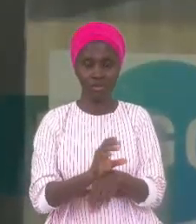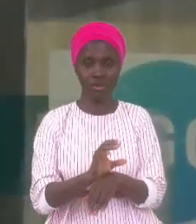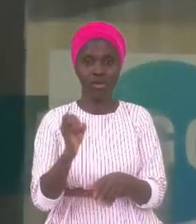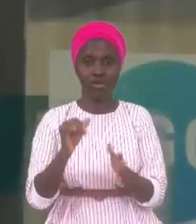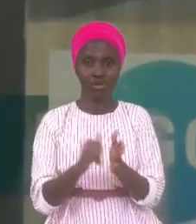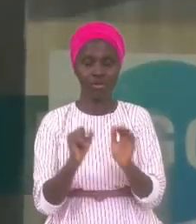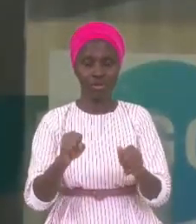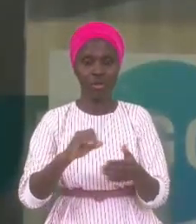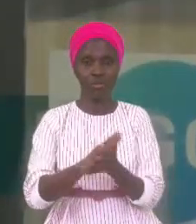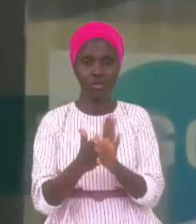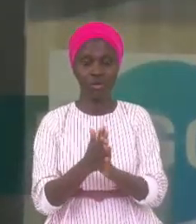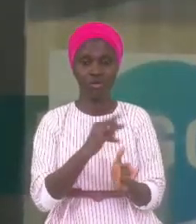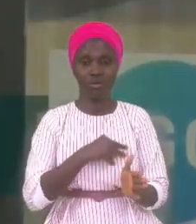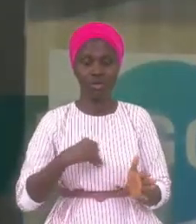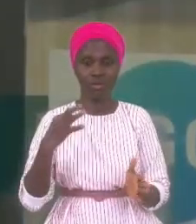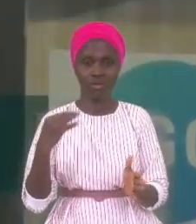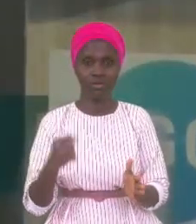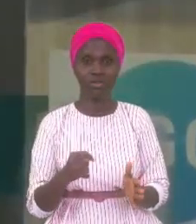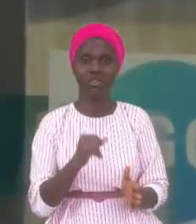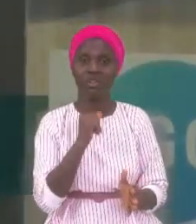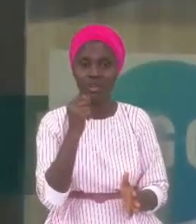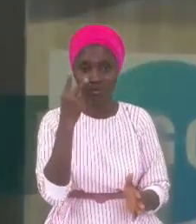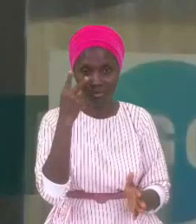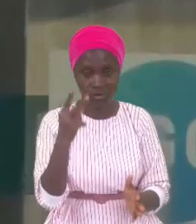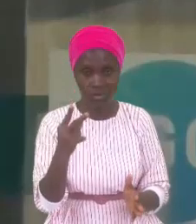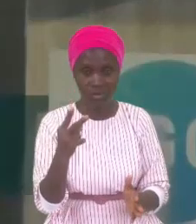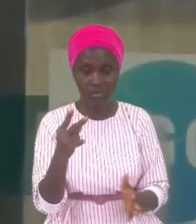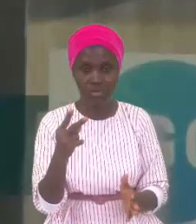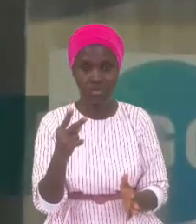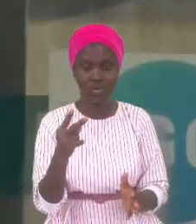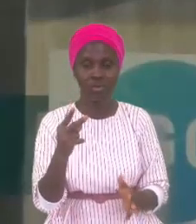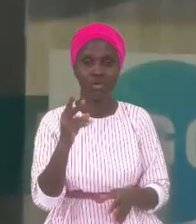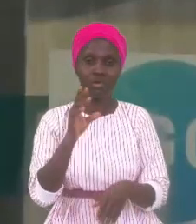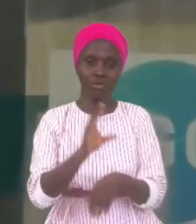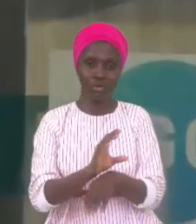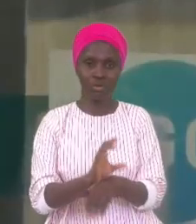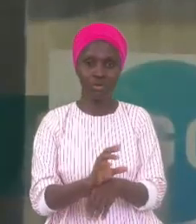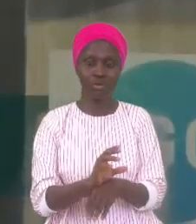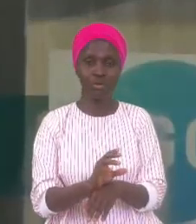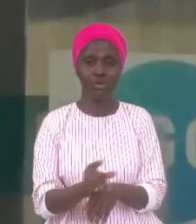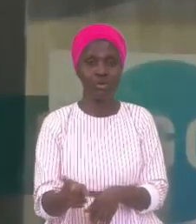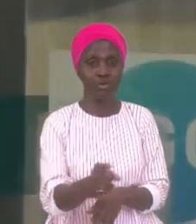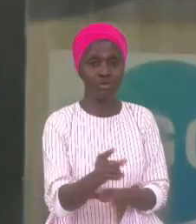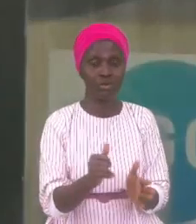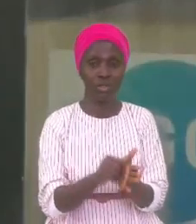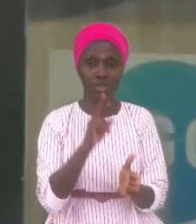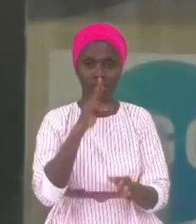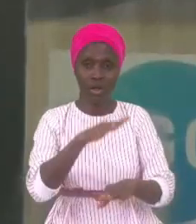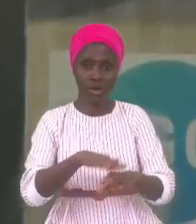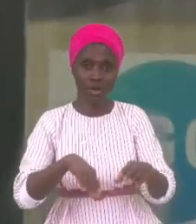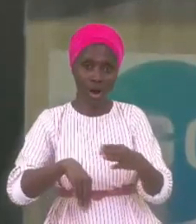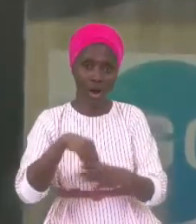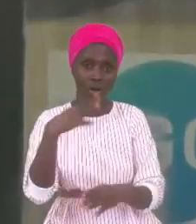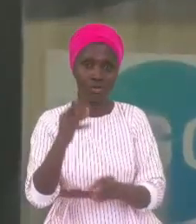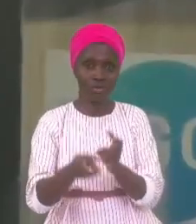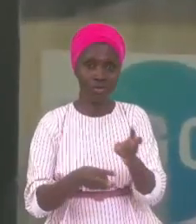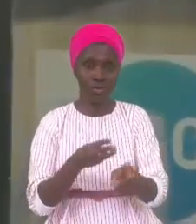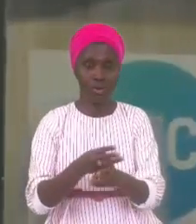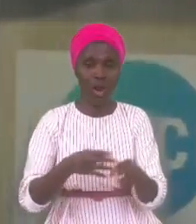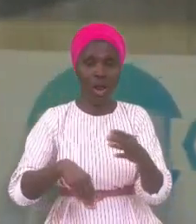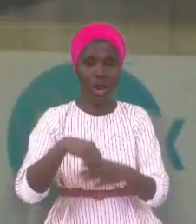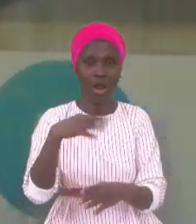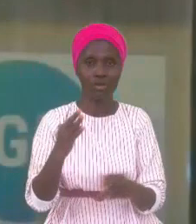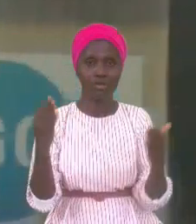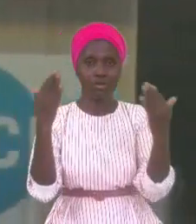church. Invisible church, ecclesia, those who are called out of the world, they're called out of darkness, they're called out of